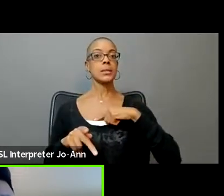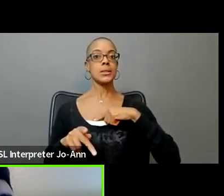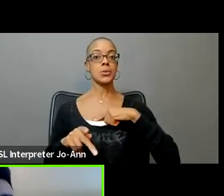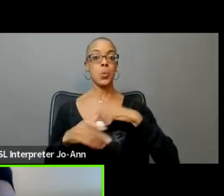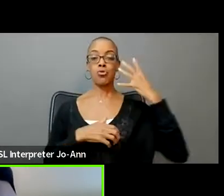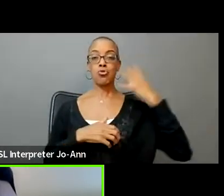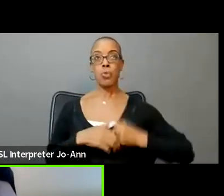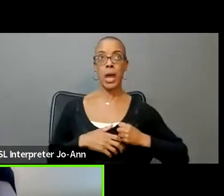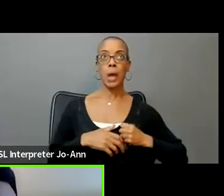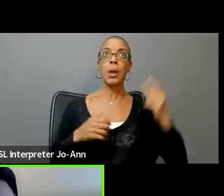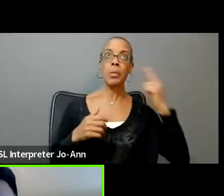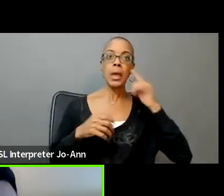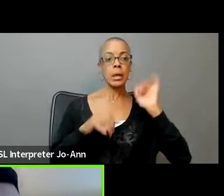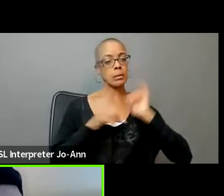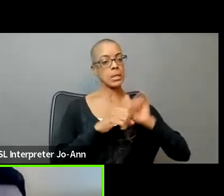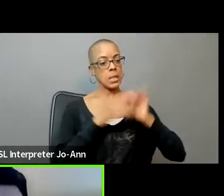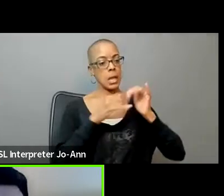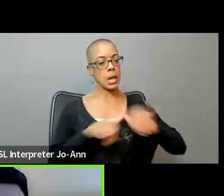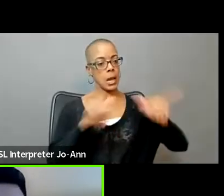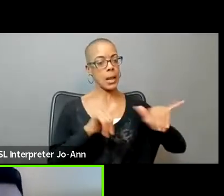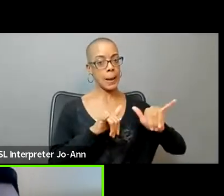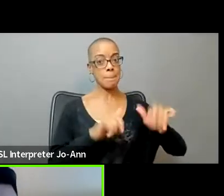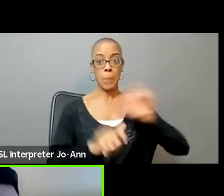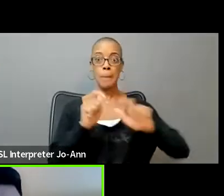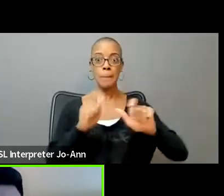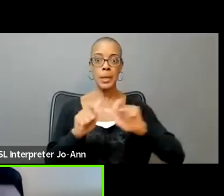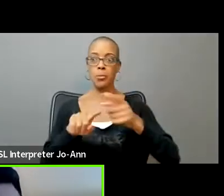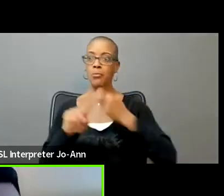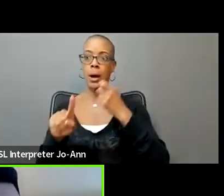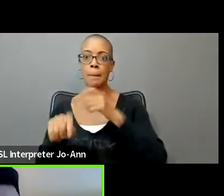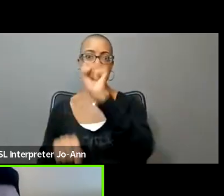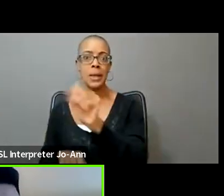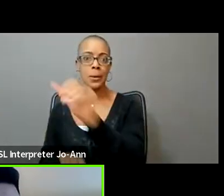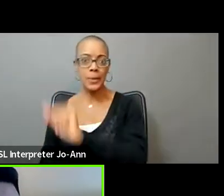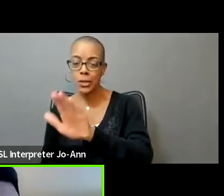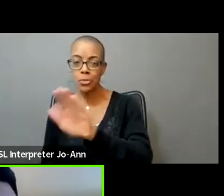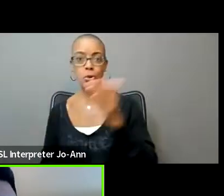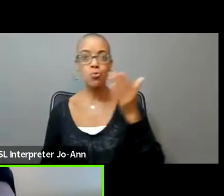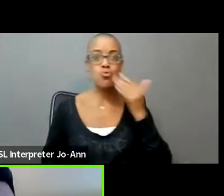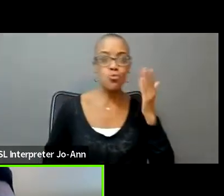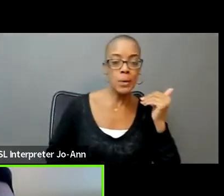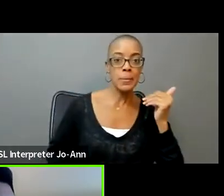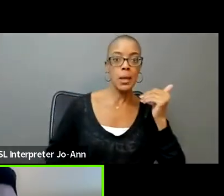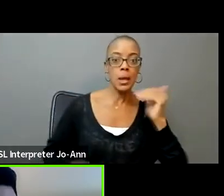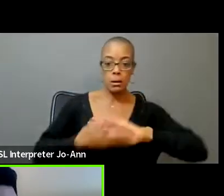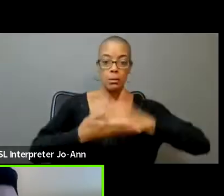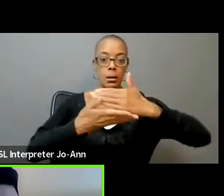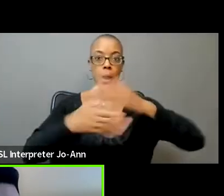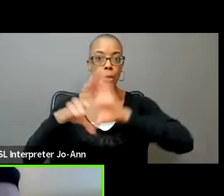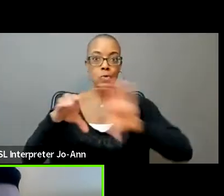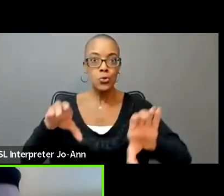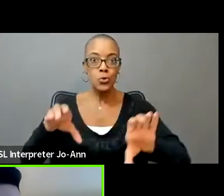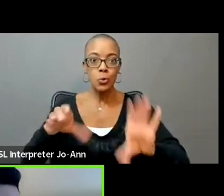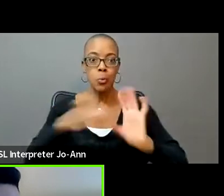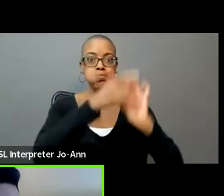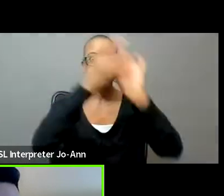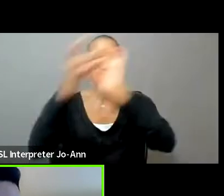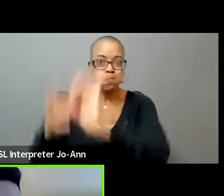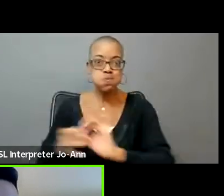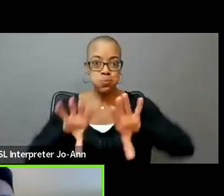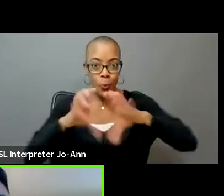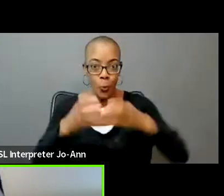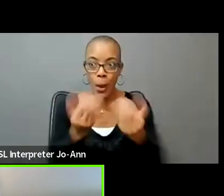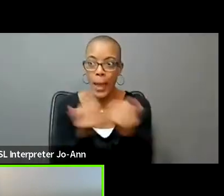like sometimes I would produce shows and like there'd be people coming from like South Asia and the Caribbean and like wherever, because it was on Zoom, right? So like anyone could